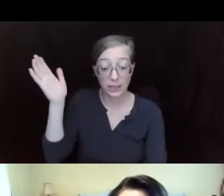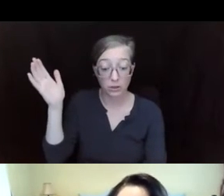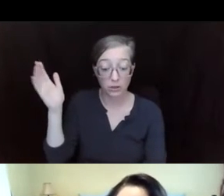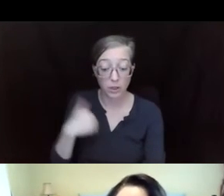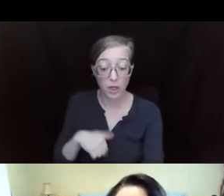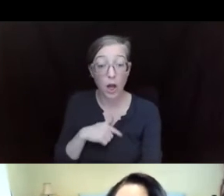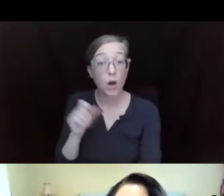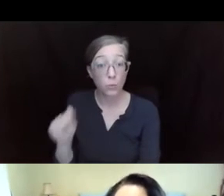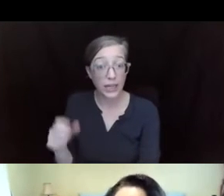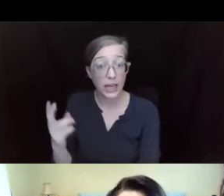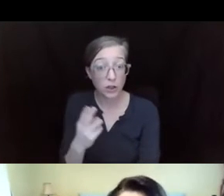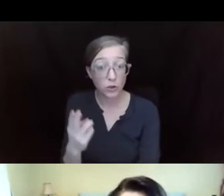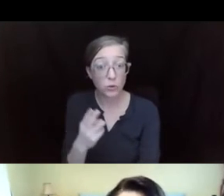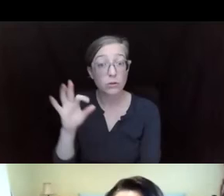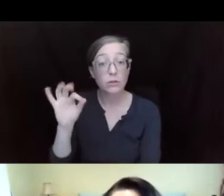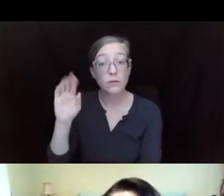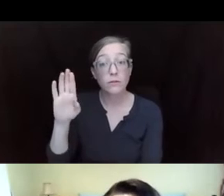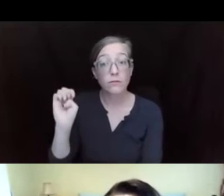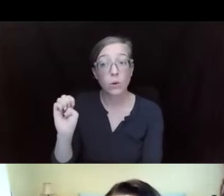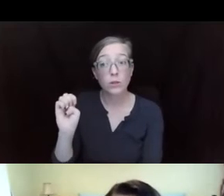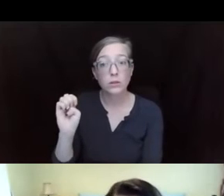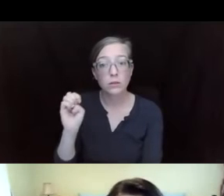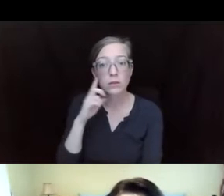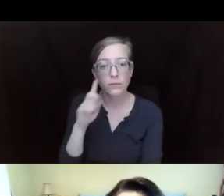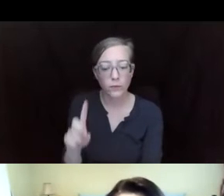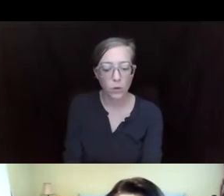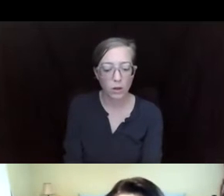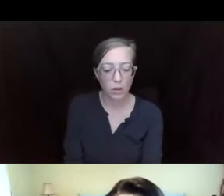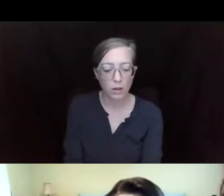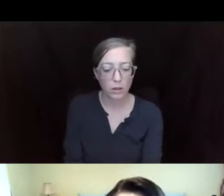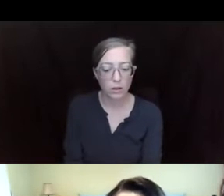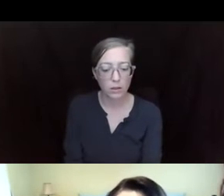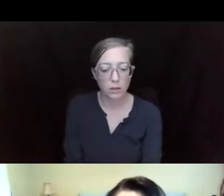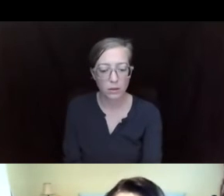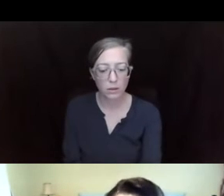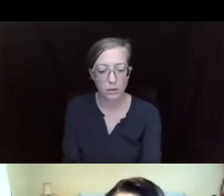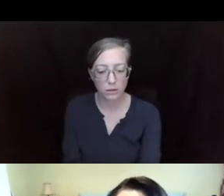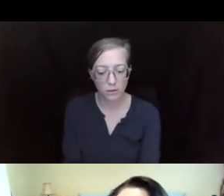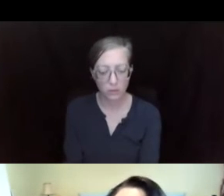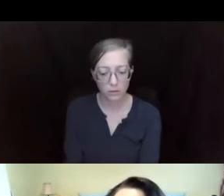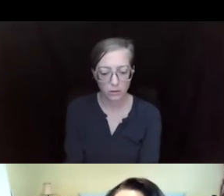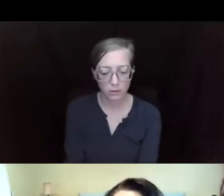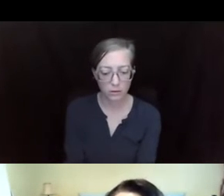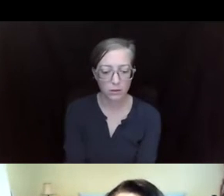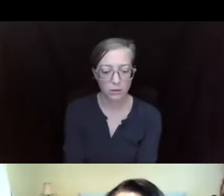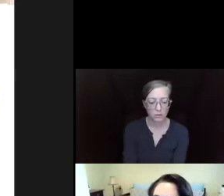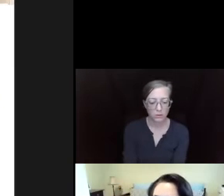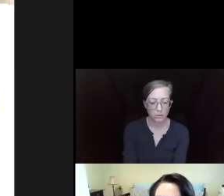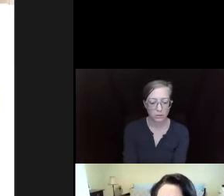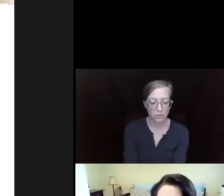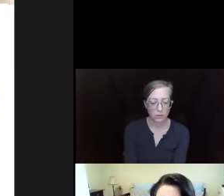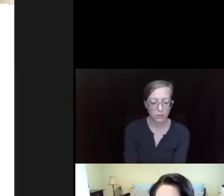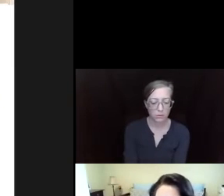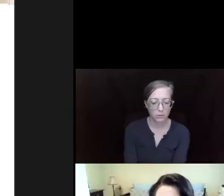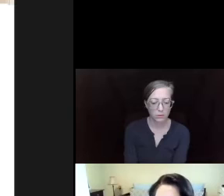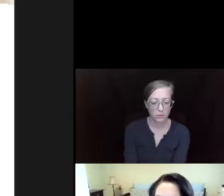to trap or capture particles. The image on top is a microchannel, and I just drew how trapped particles look